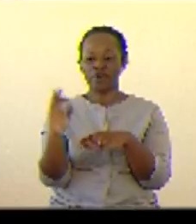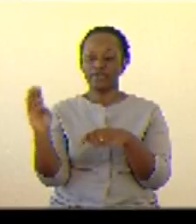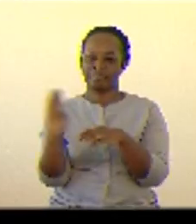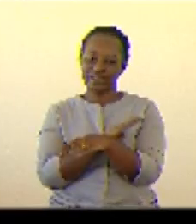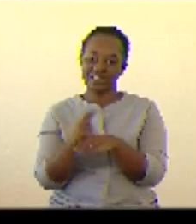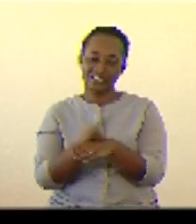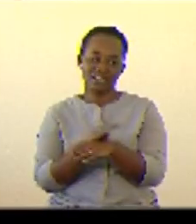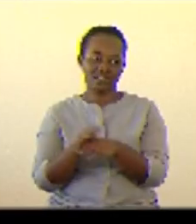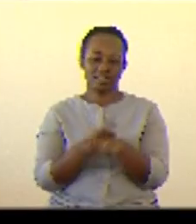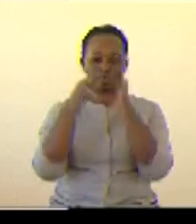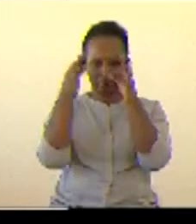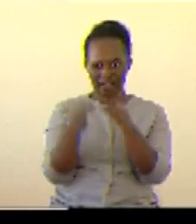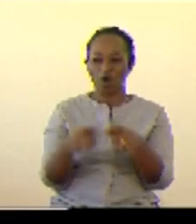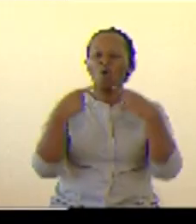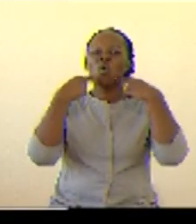advertising?